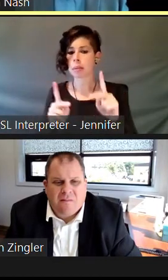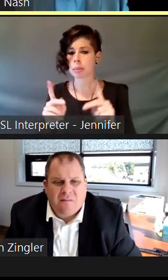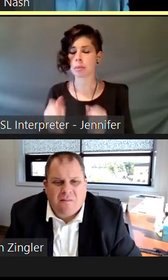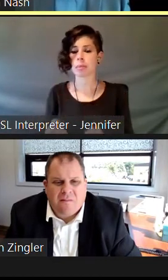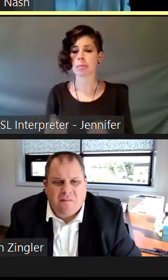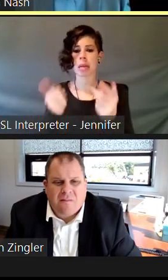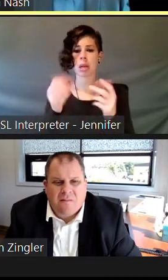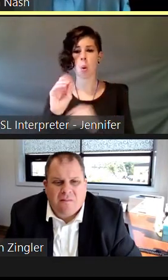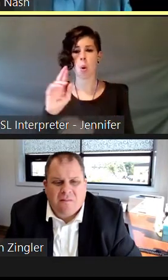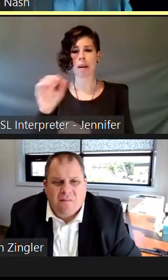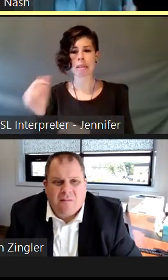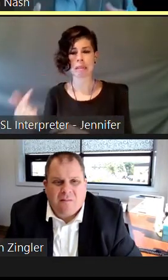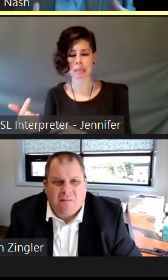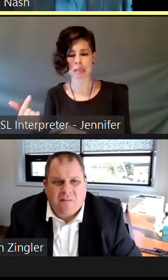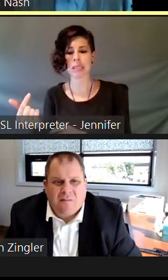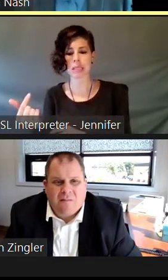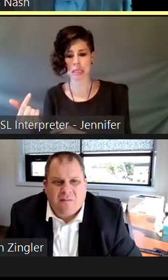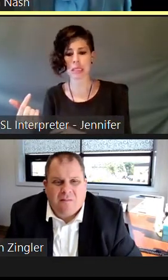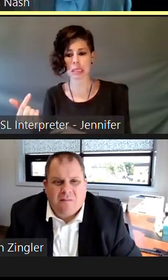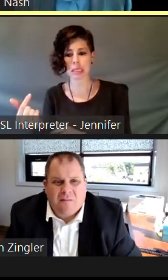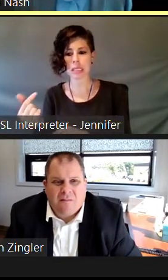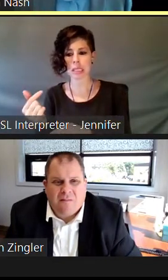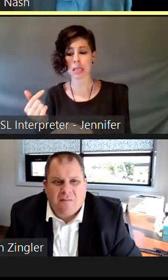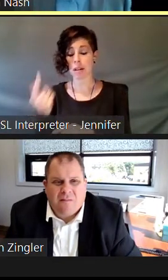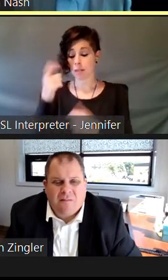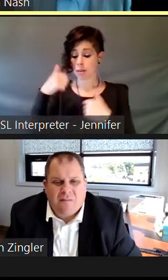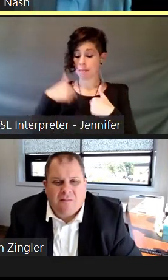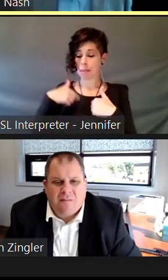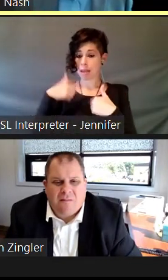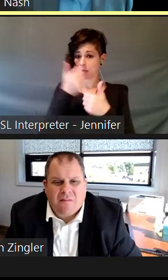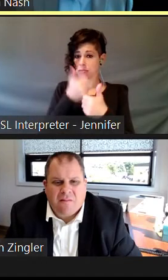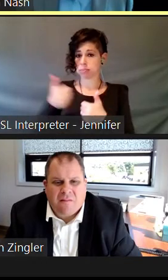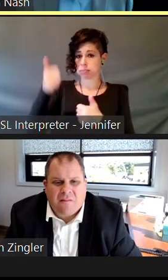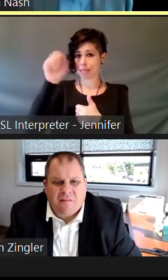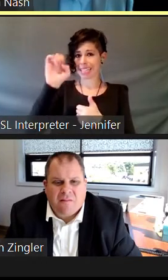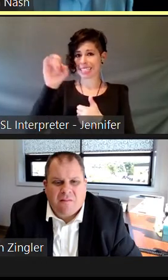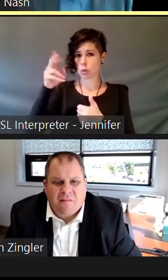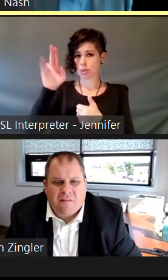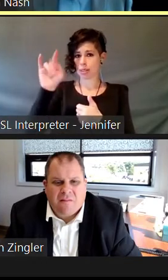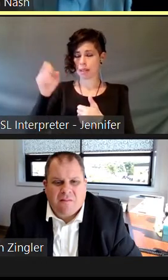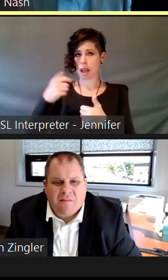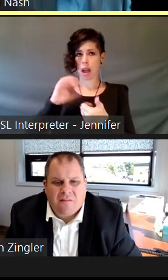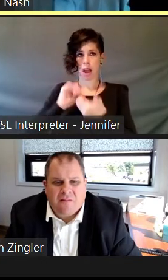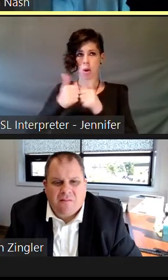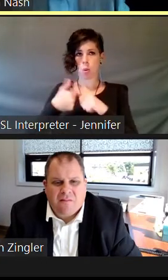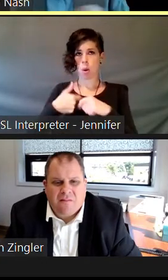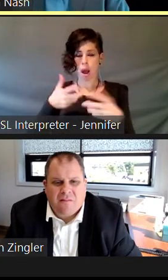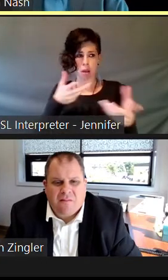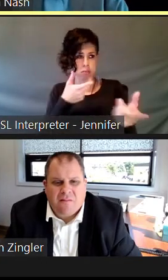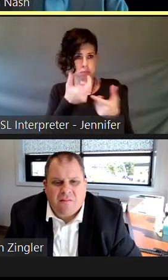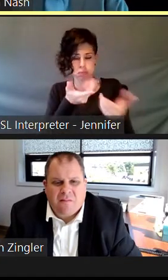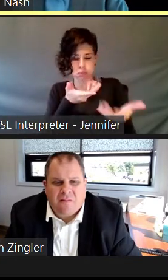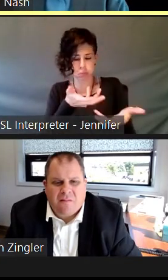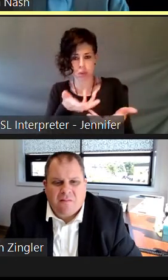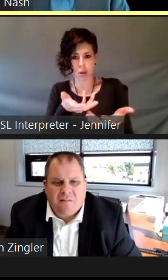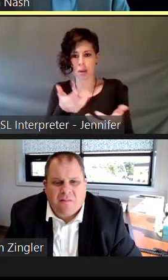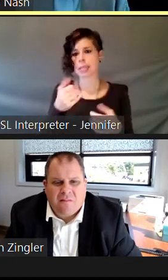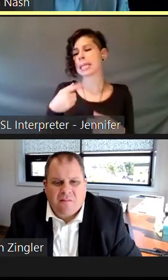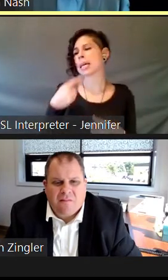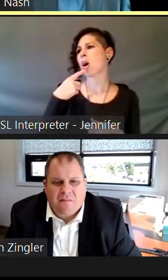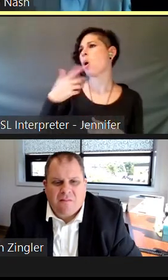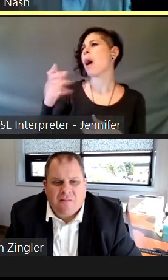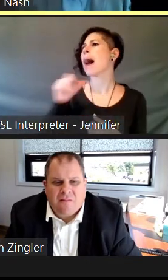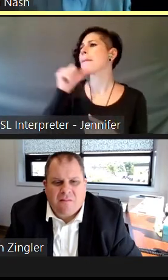know, for me as an exec to deal with the people that have just said, I'm not going to get vaccinated, fire me if you want, or the people that are getting vaccinated and